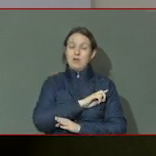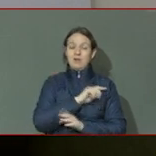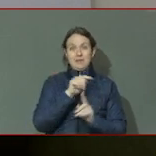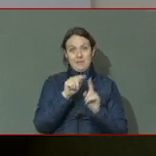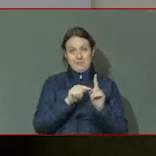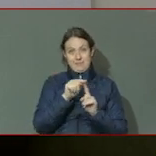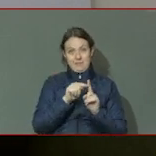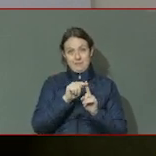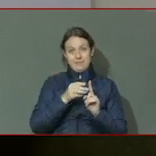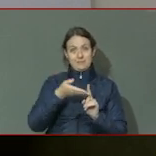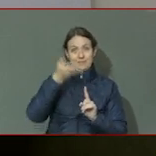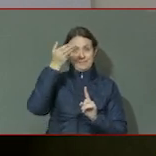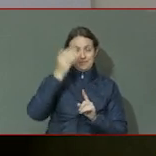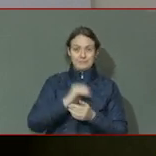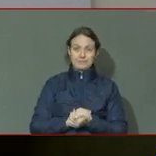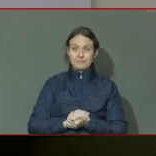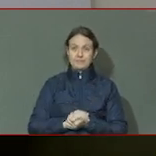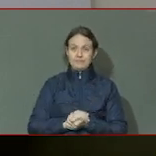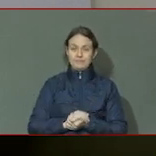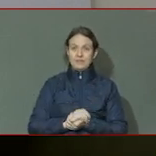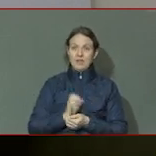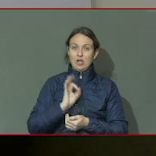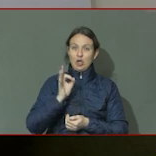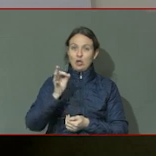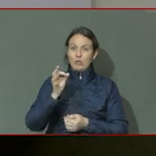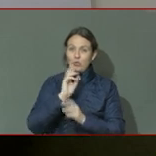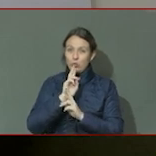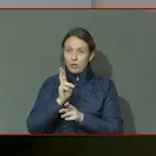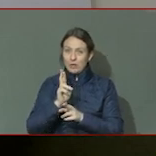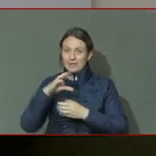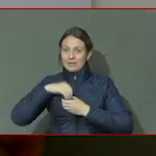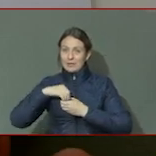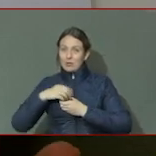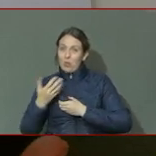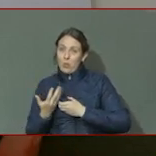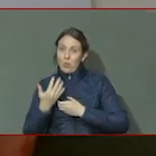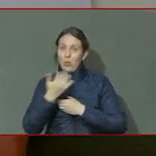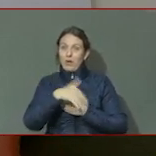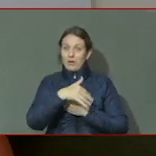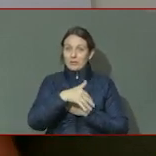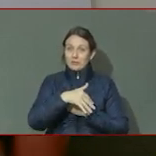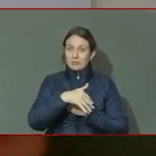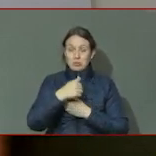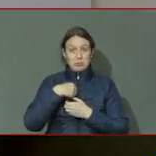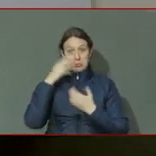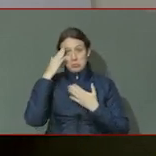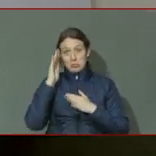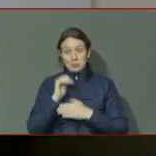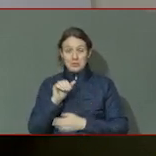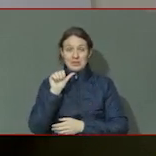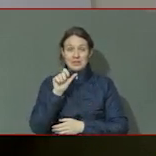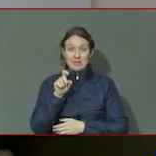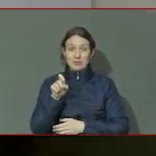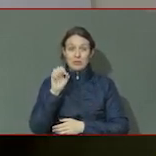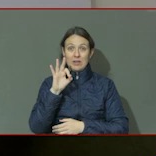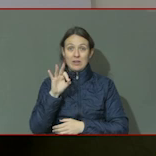temperature increase. Is the forward reaction exo or endothermic? I don't know.